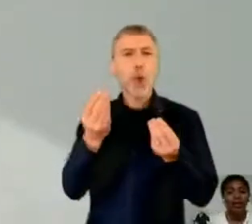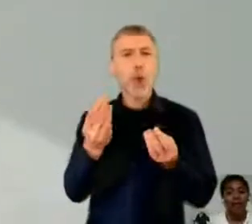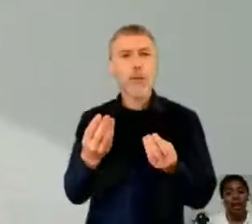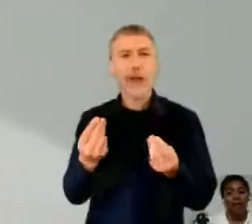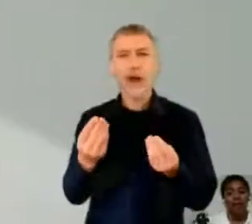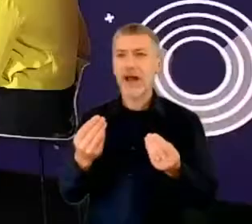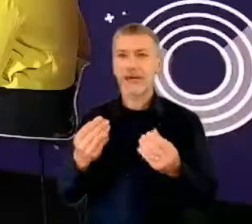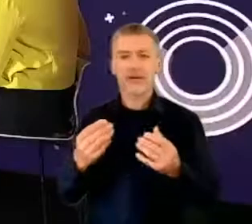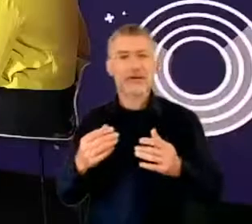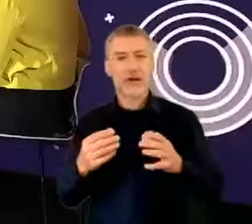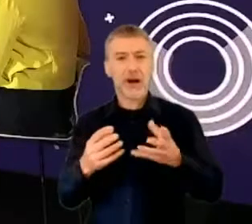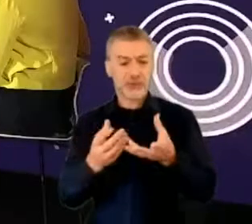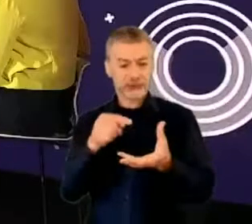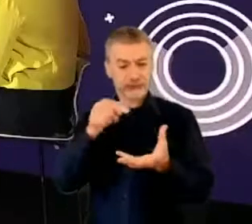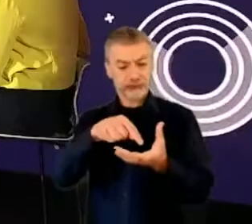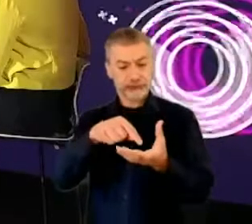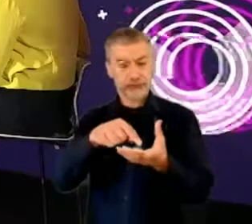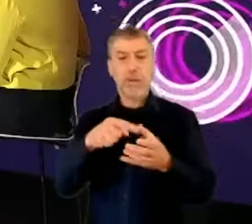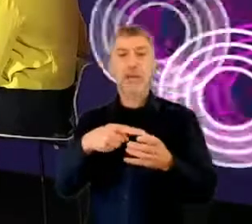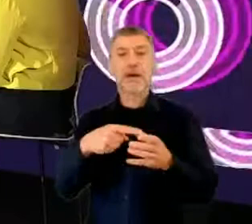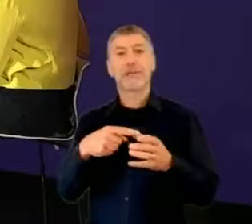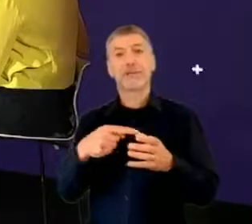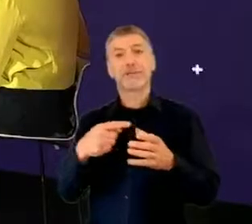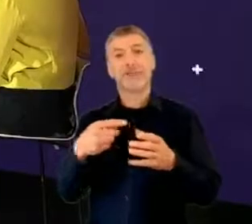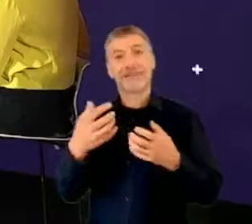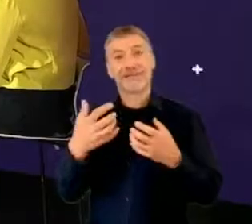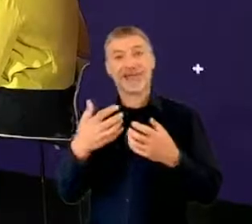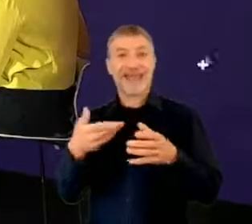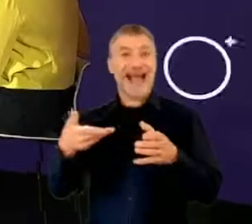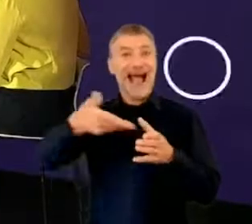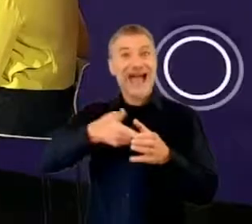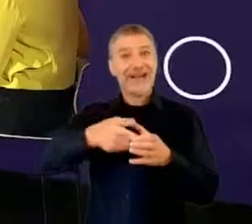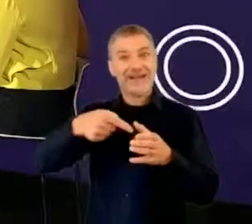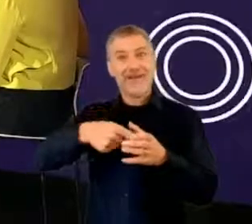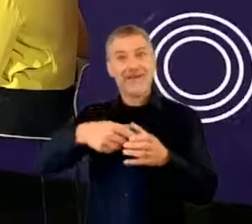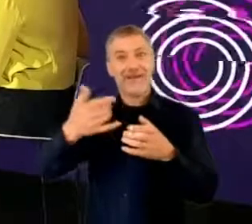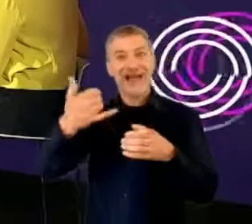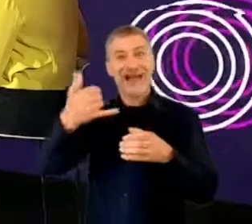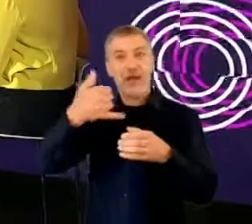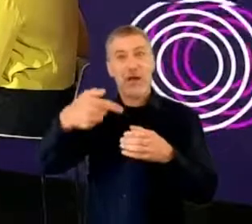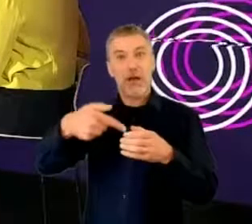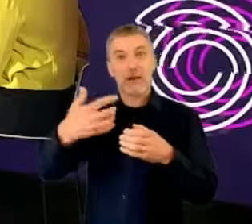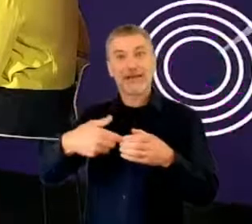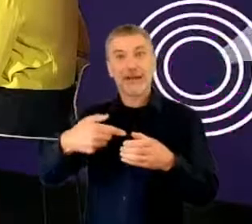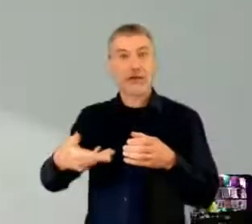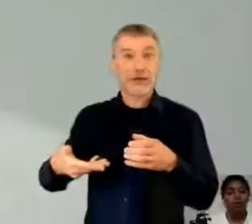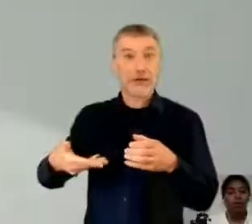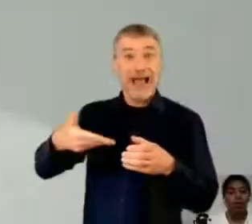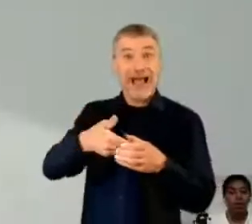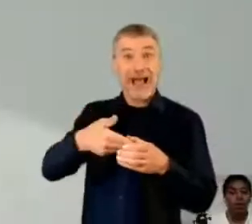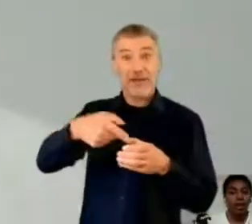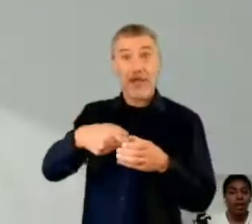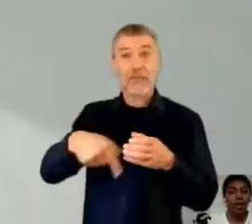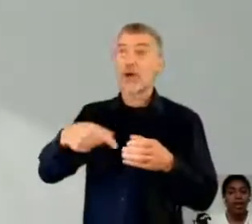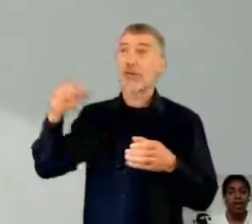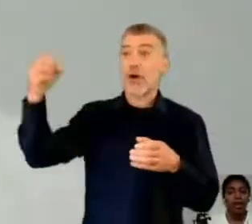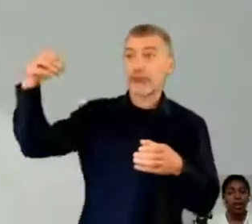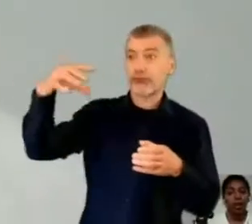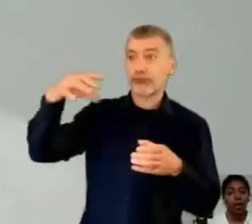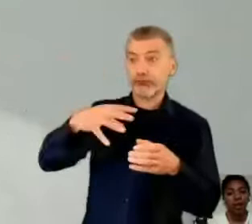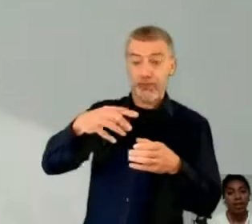this activates the technology, the additive within the plastic, to basically start breaking down